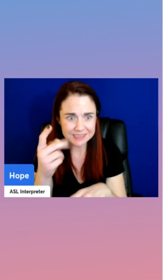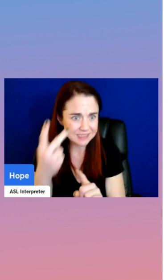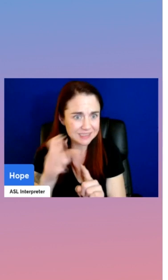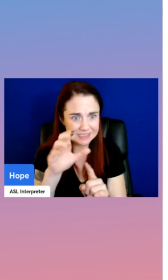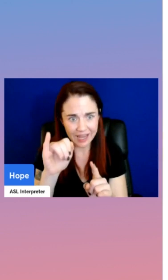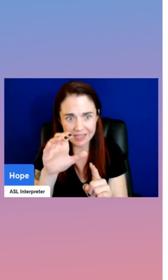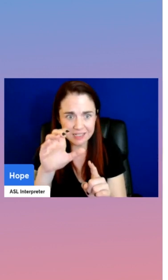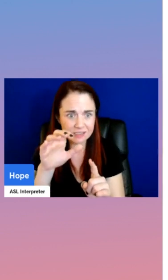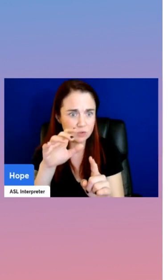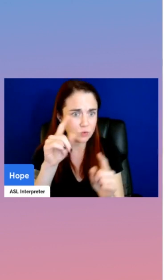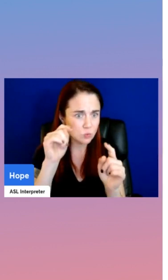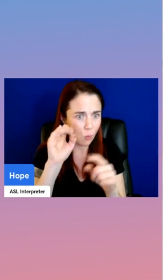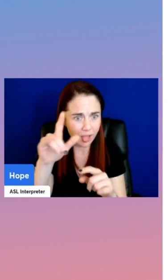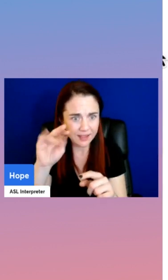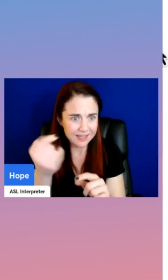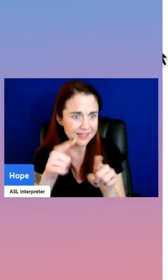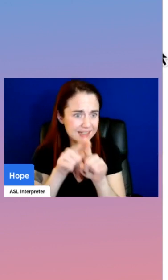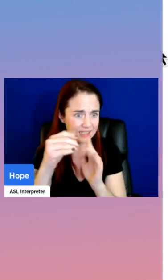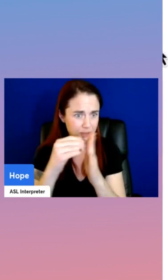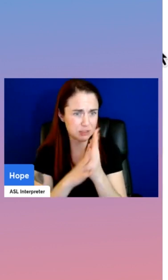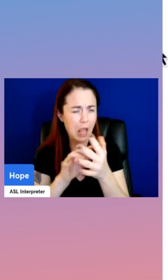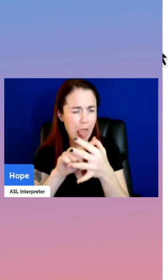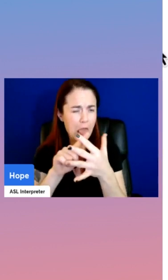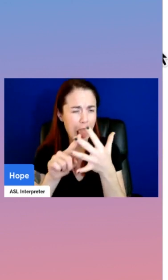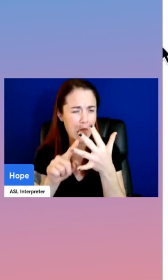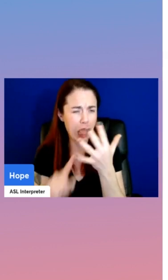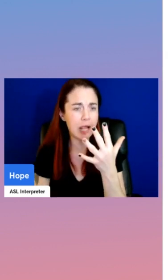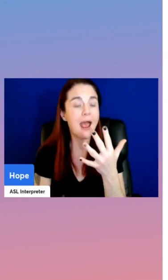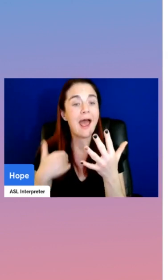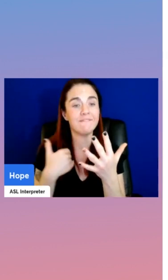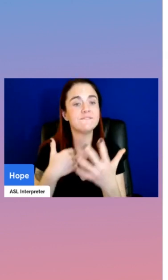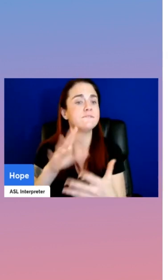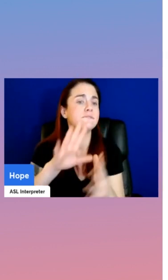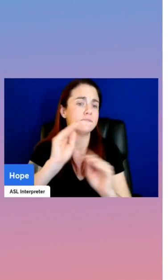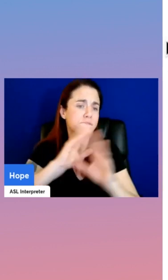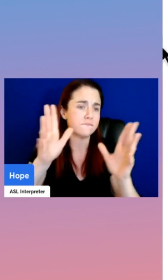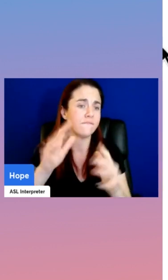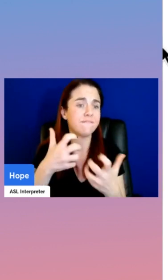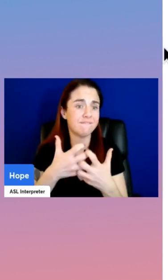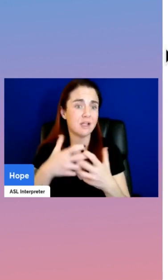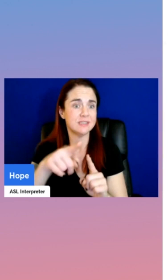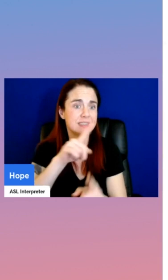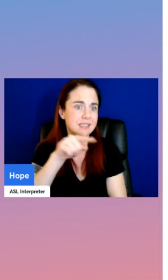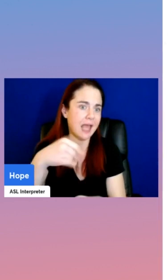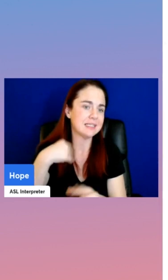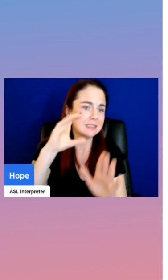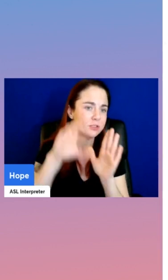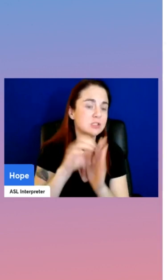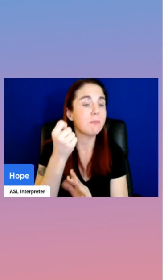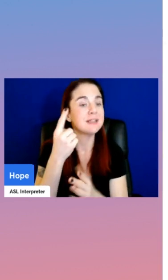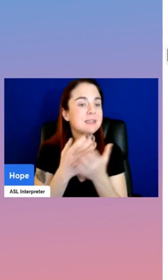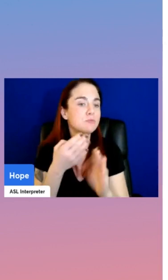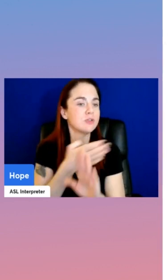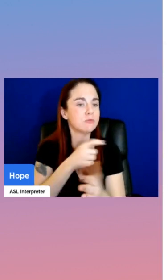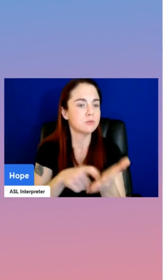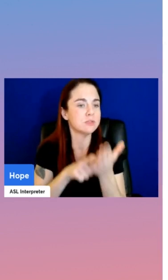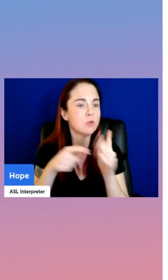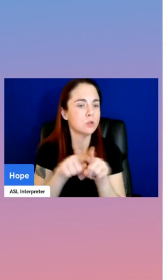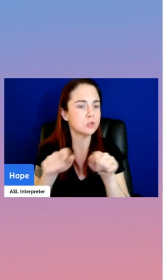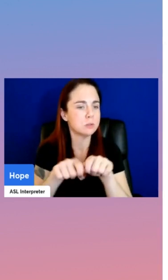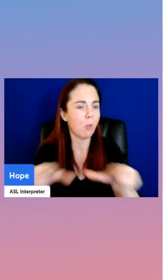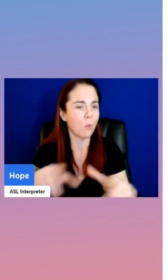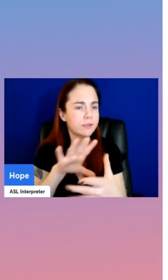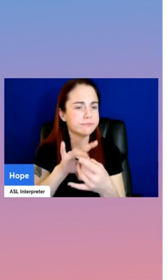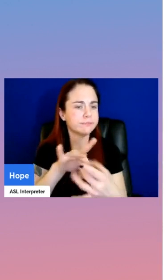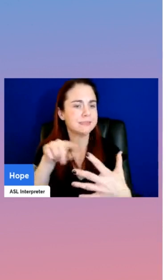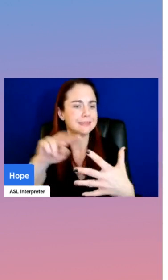for holding my documentation. So obviously all of my AMI factory is inside this images as code, but some prerequisites are also deployed as part of infra as code. And this is